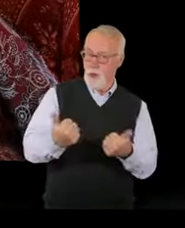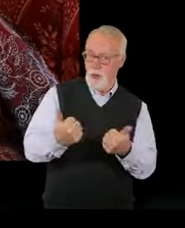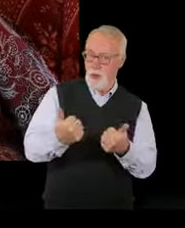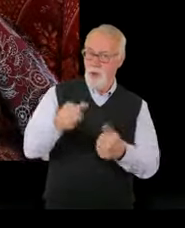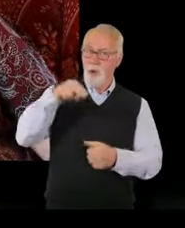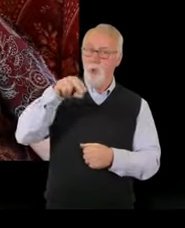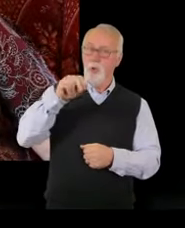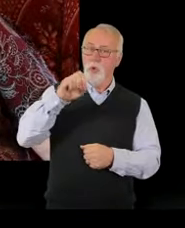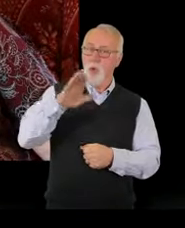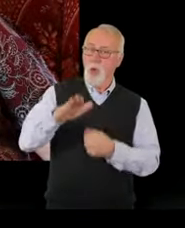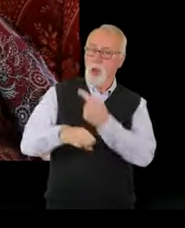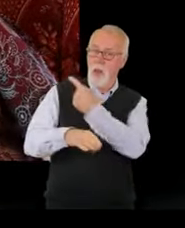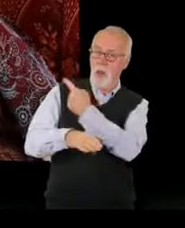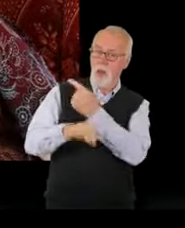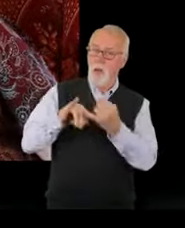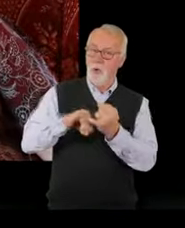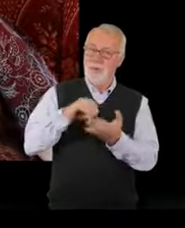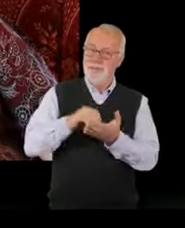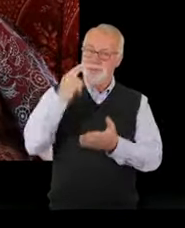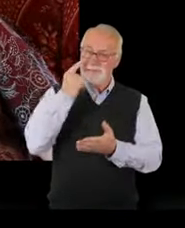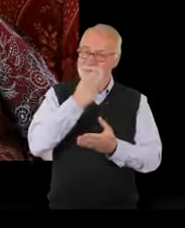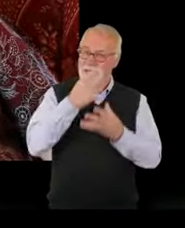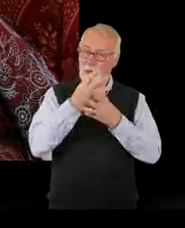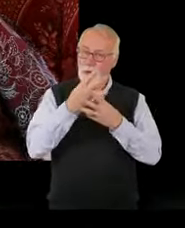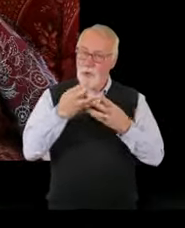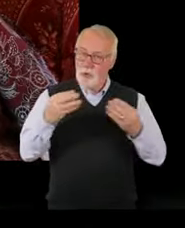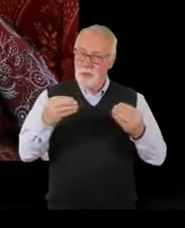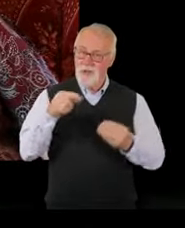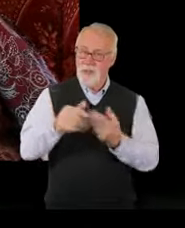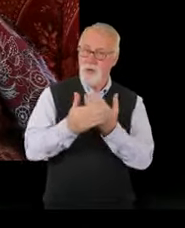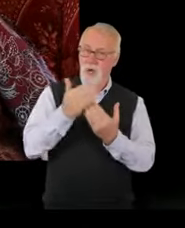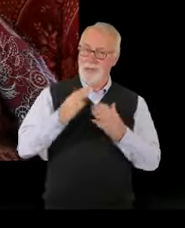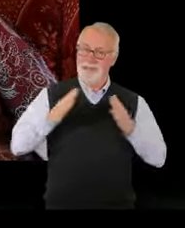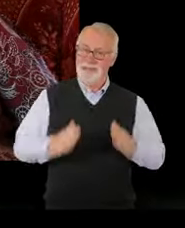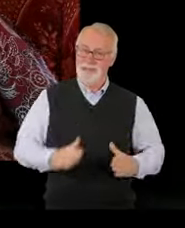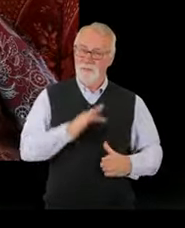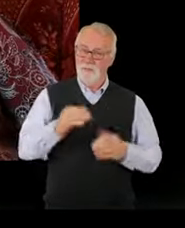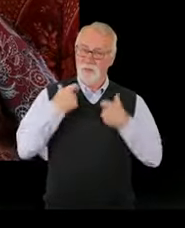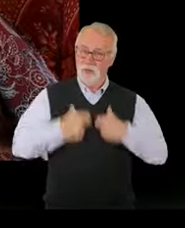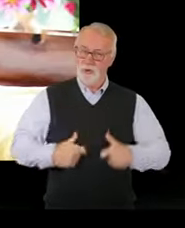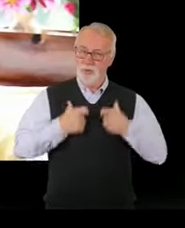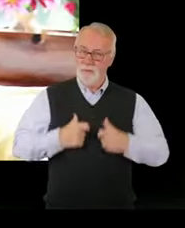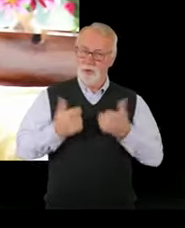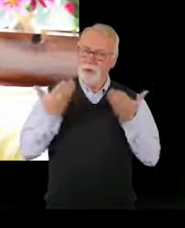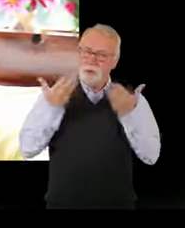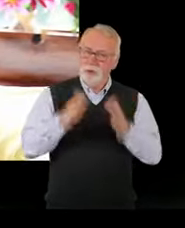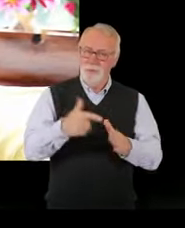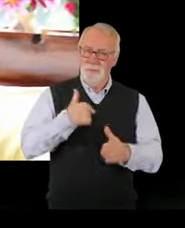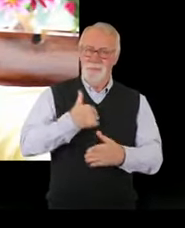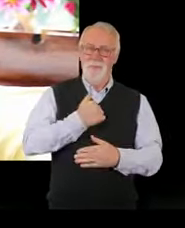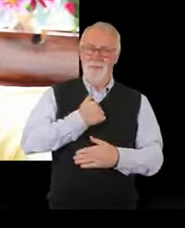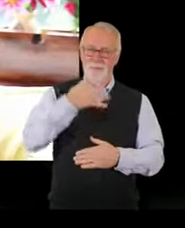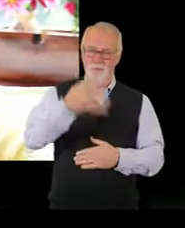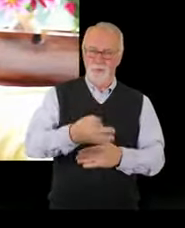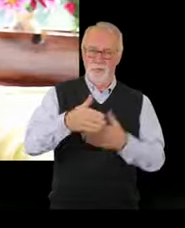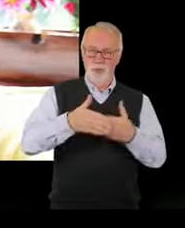the social worker and say it worked very, very well. This young lady from